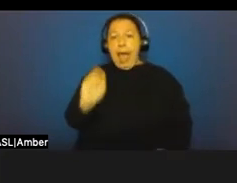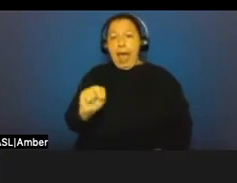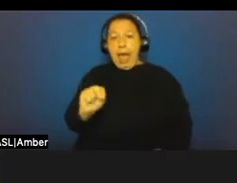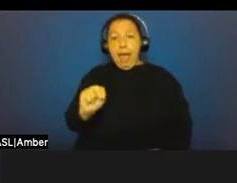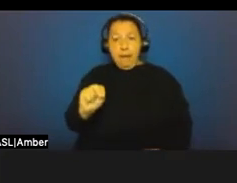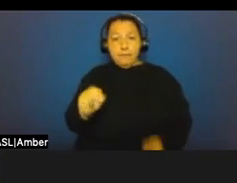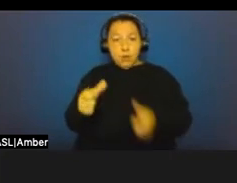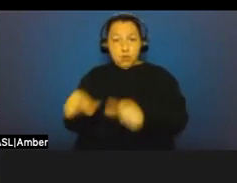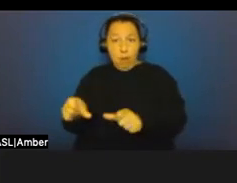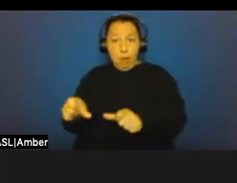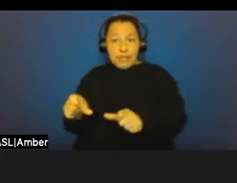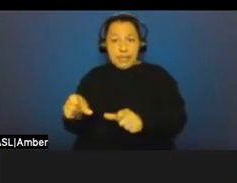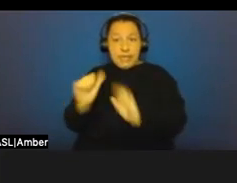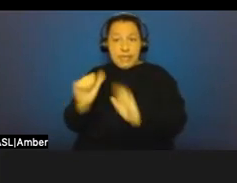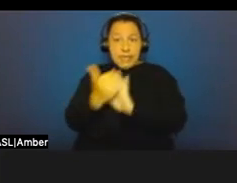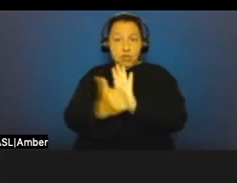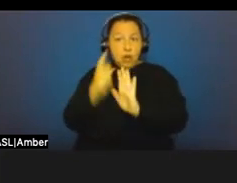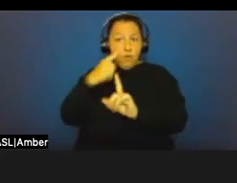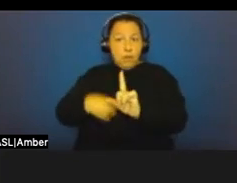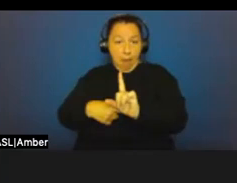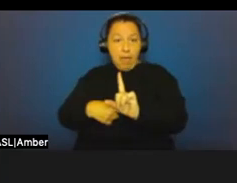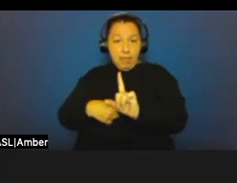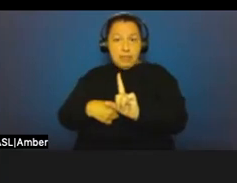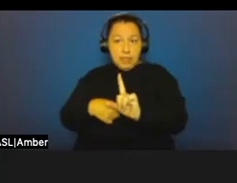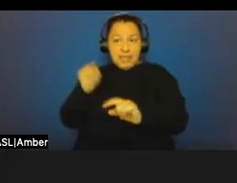month. And you know, each day we'll do,